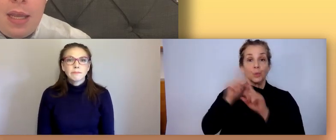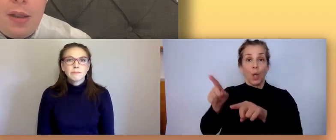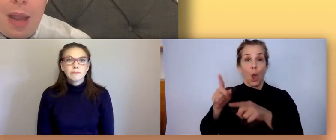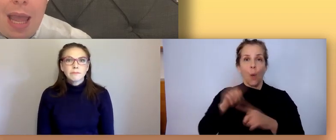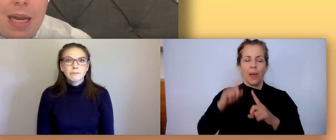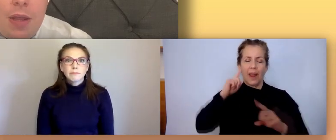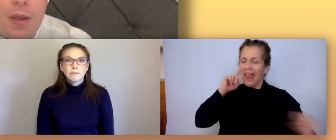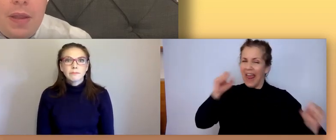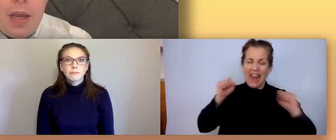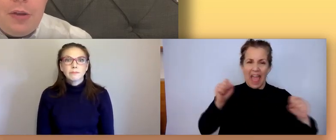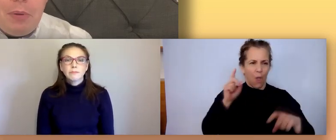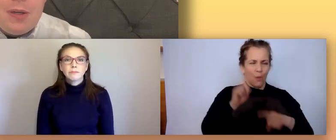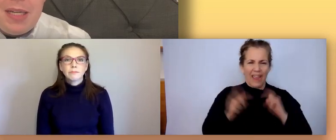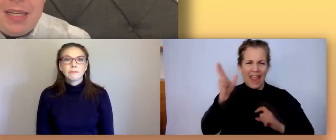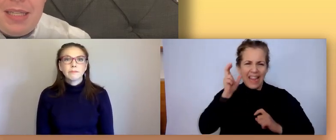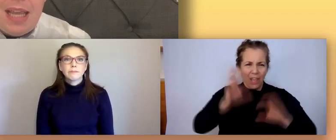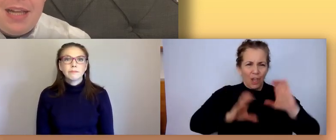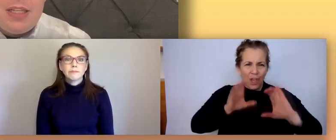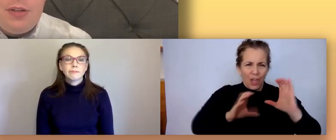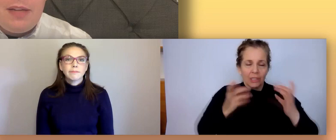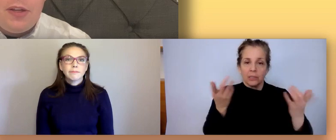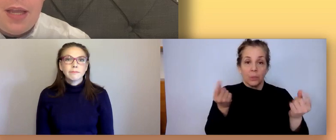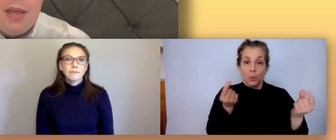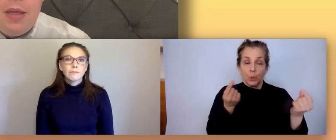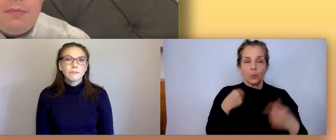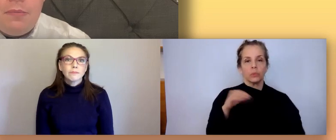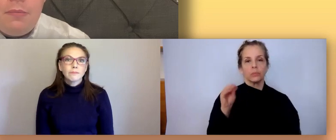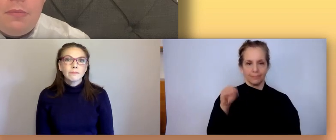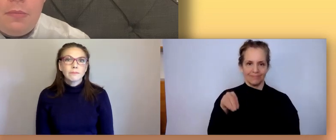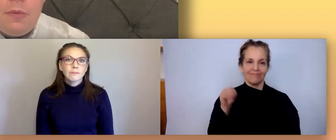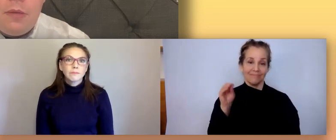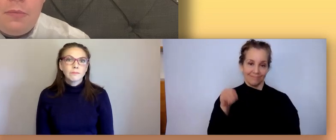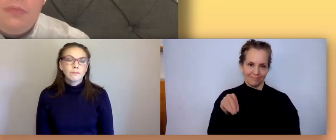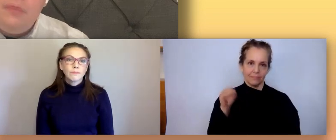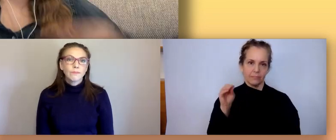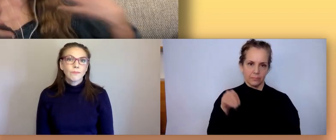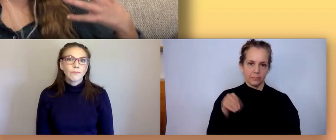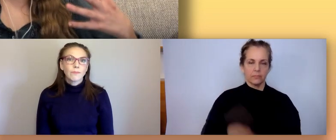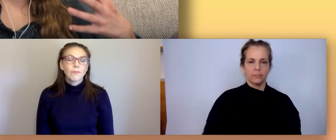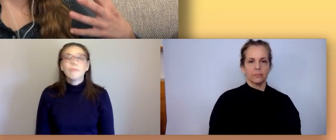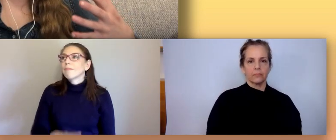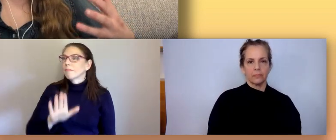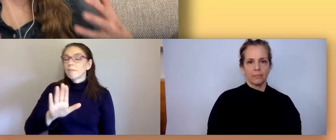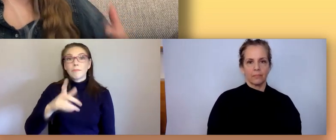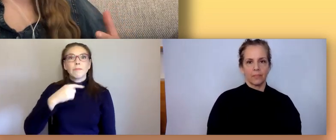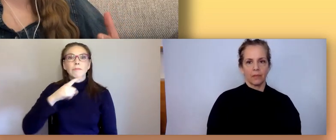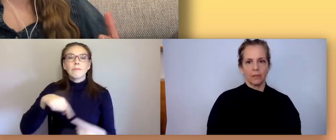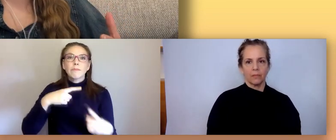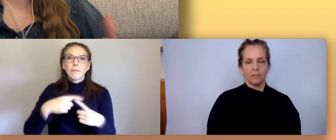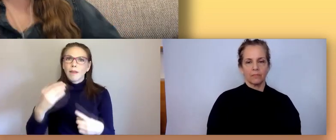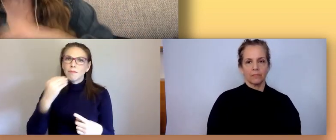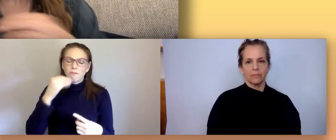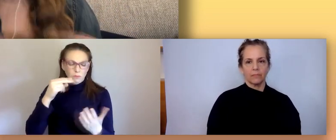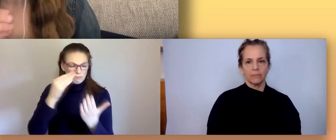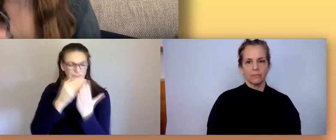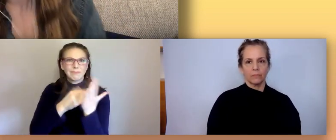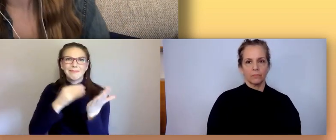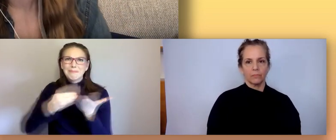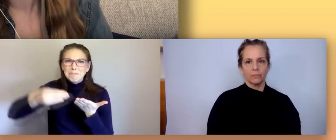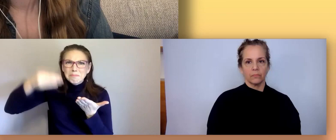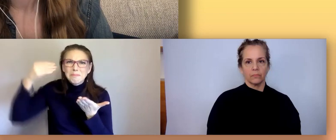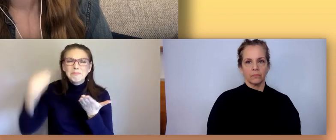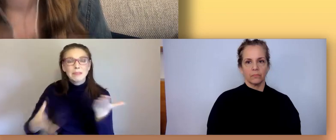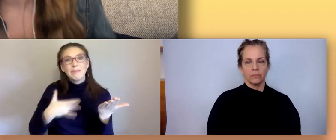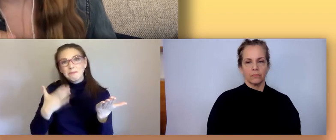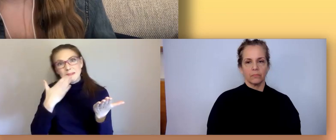can't hear anything the other person is saying, so you just have to go like, Or like when the food is super expensive, but you feel